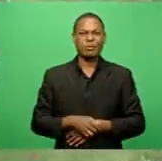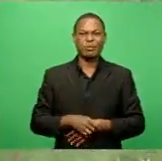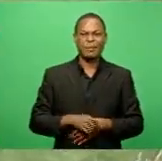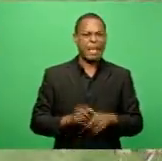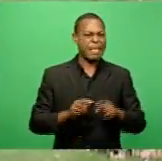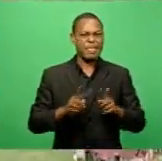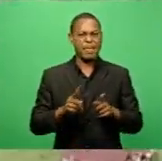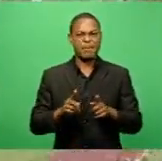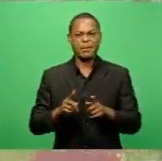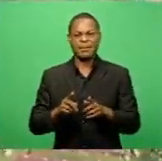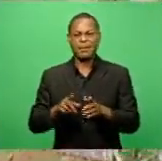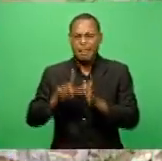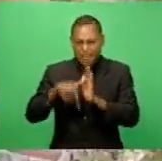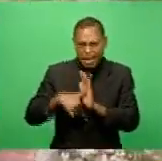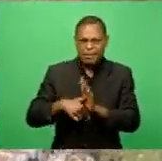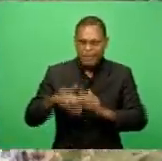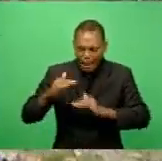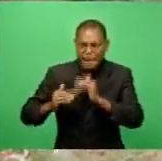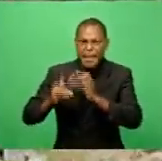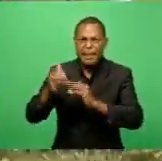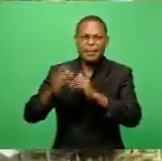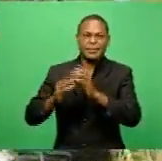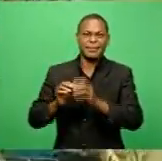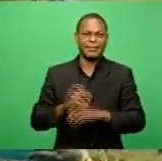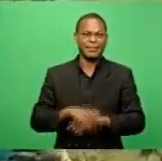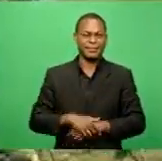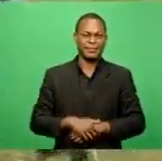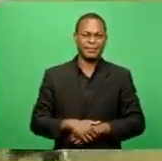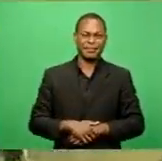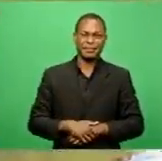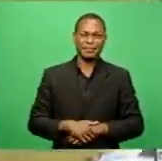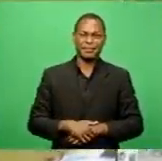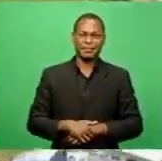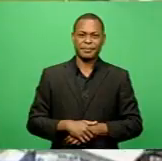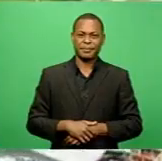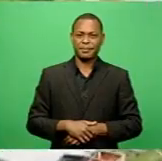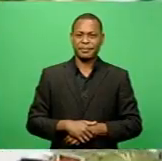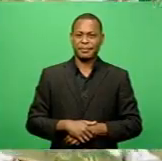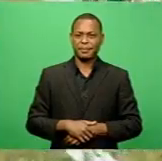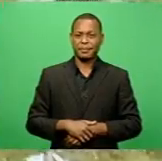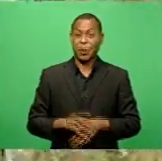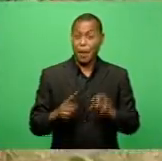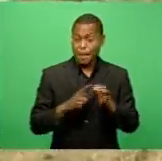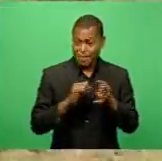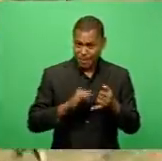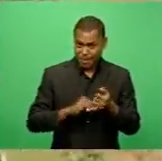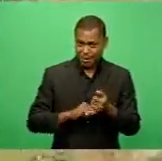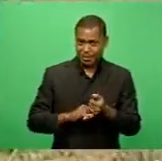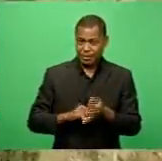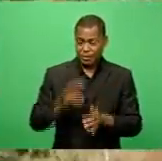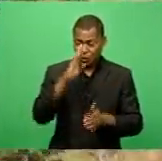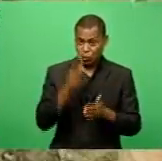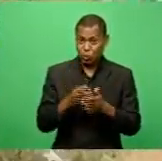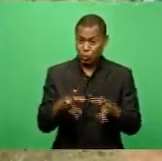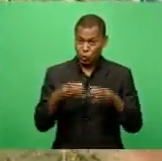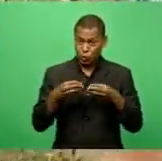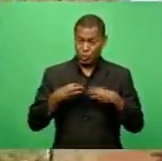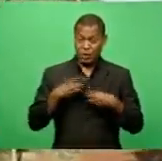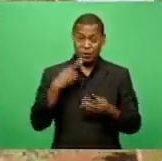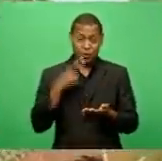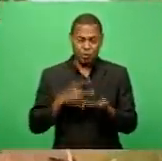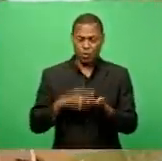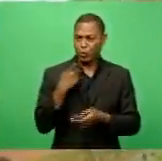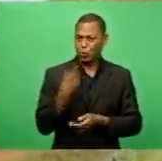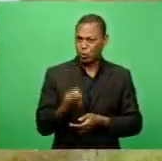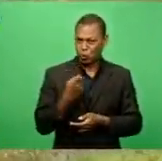as well. So it would normally be the older parts that. Dr. Jokon hopes to receive an in-depth report on the damaged schools soon,